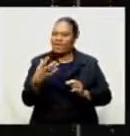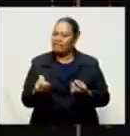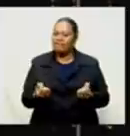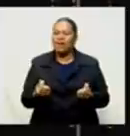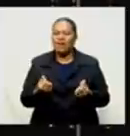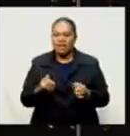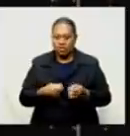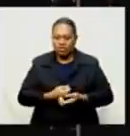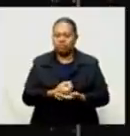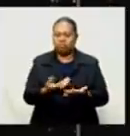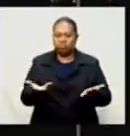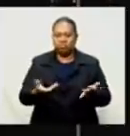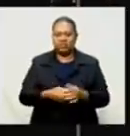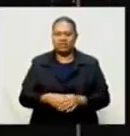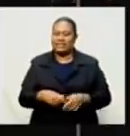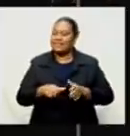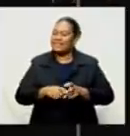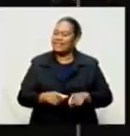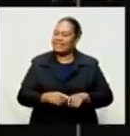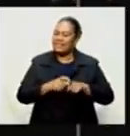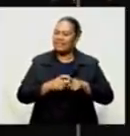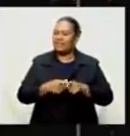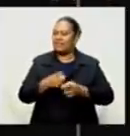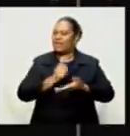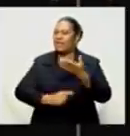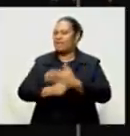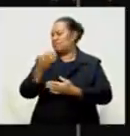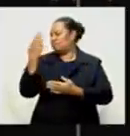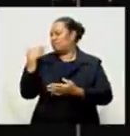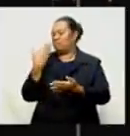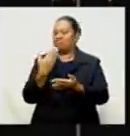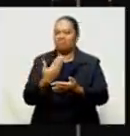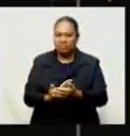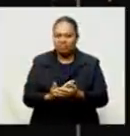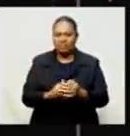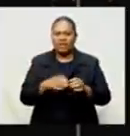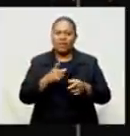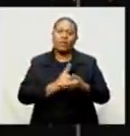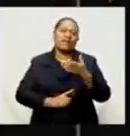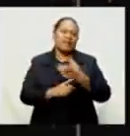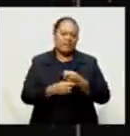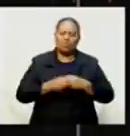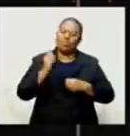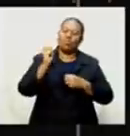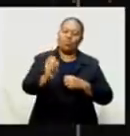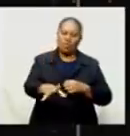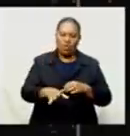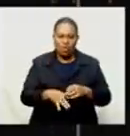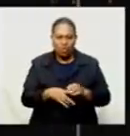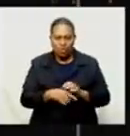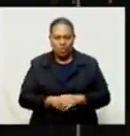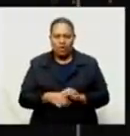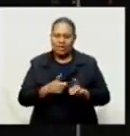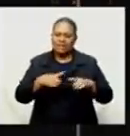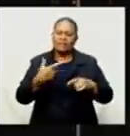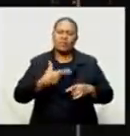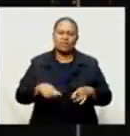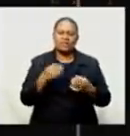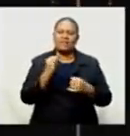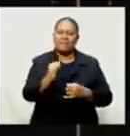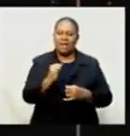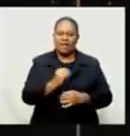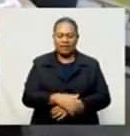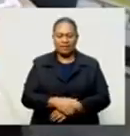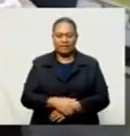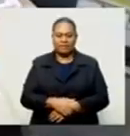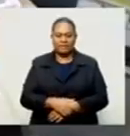been difficult for many vendors in the past few weeks, with some even having to throw away produce because it had started to rot. Felipe Naikaso